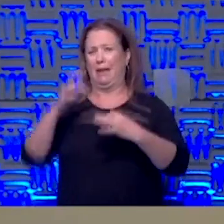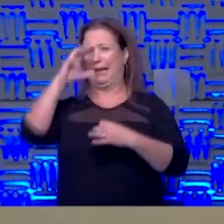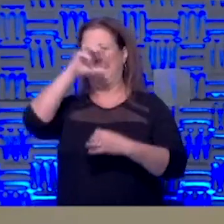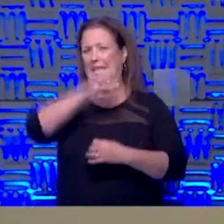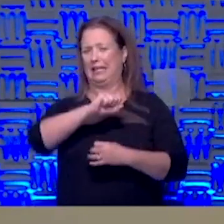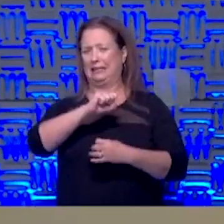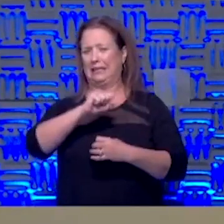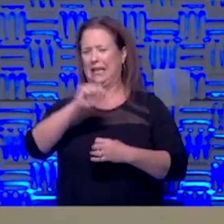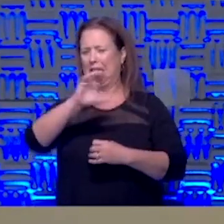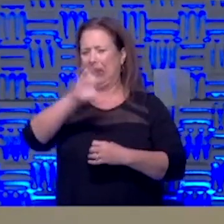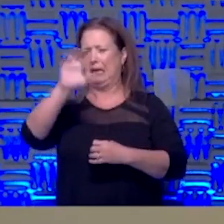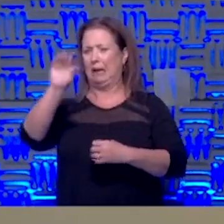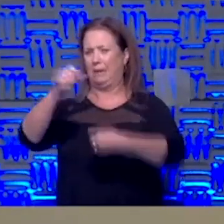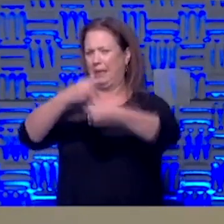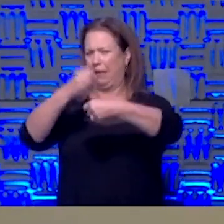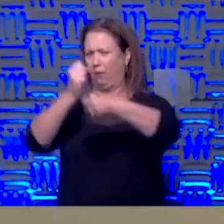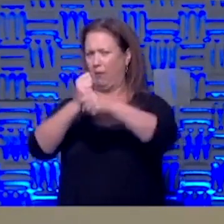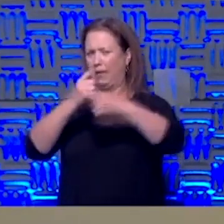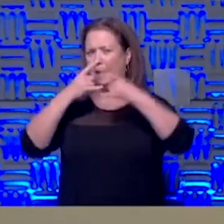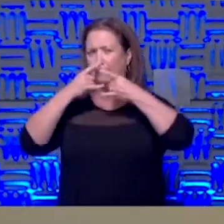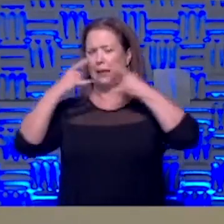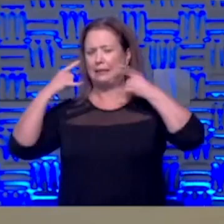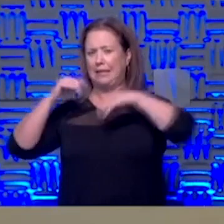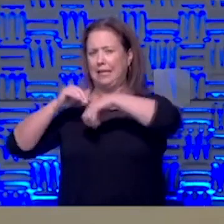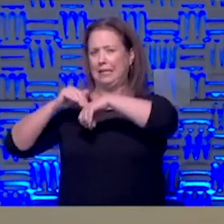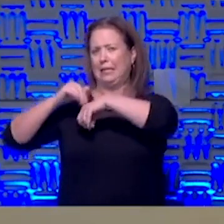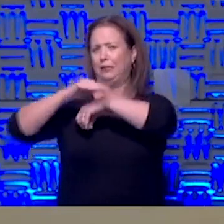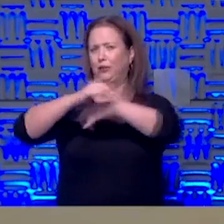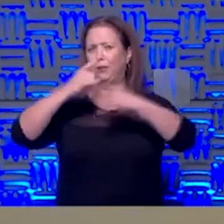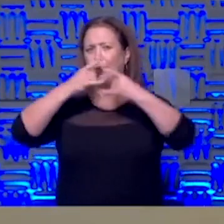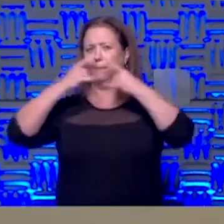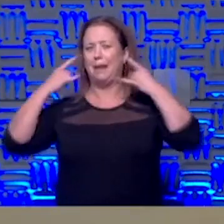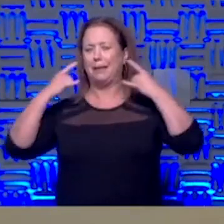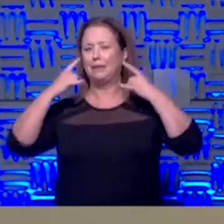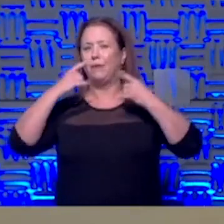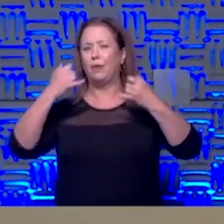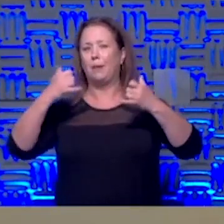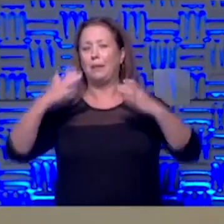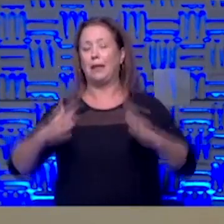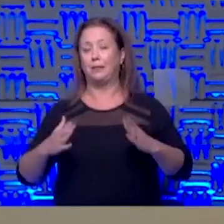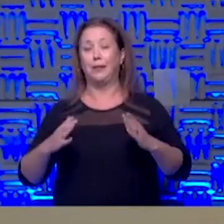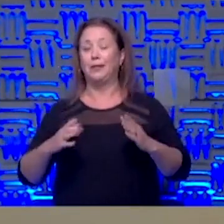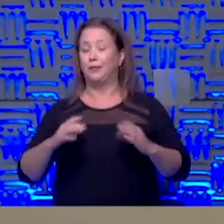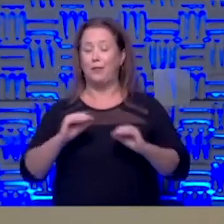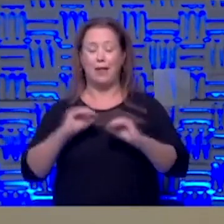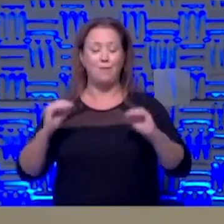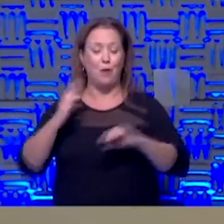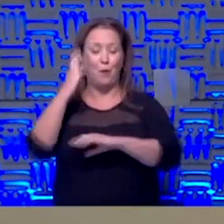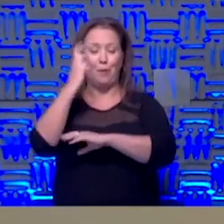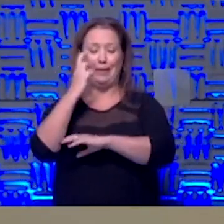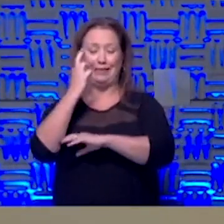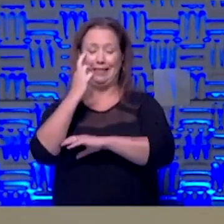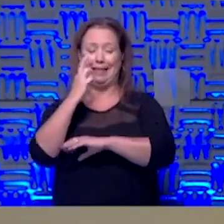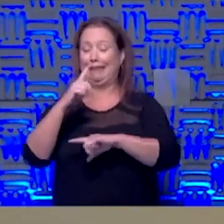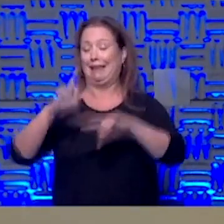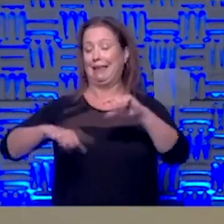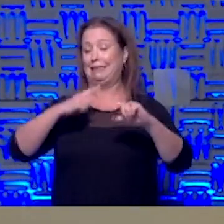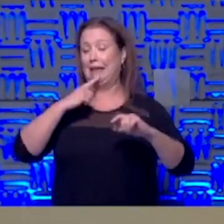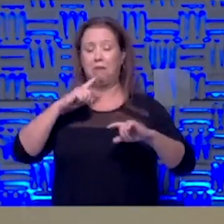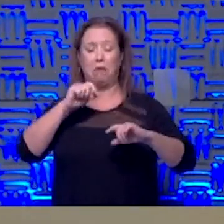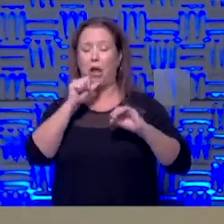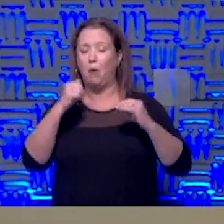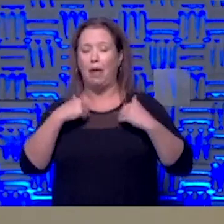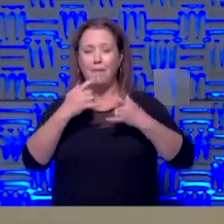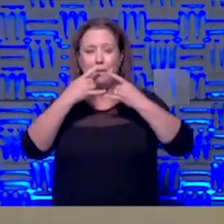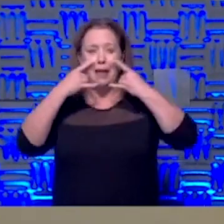had a company who were making masks, and they shipped these masks in for the players to wear. So they have no excuse to say they don't have a mask. And